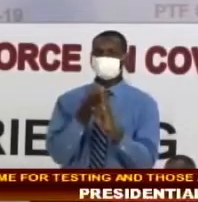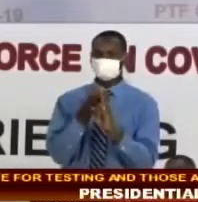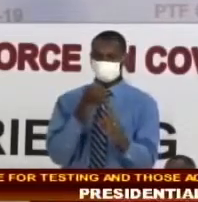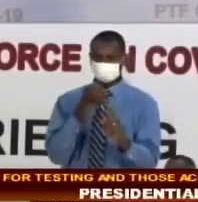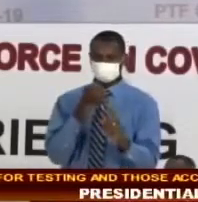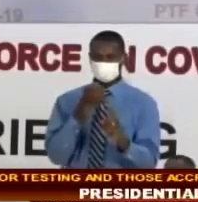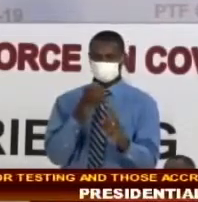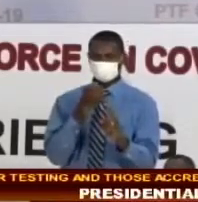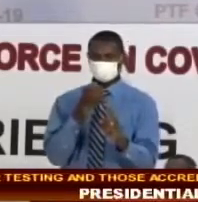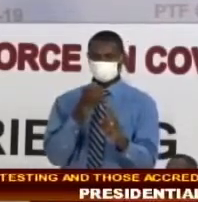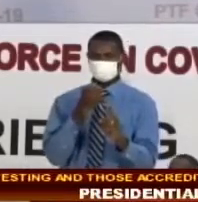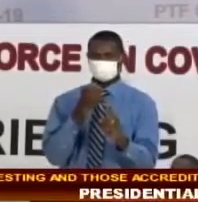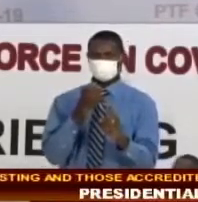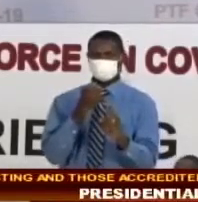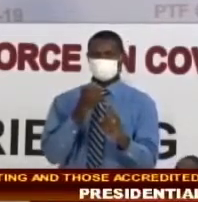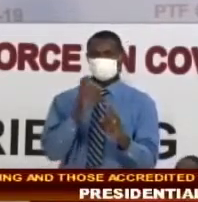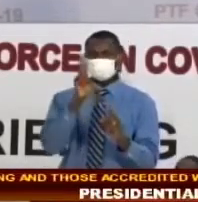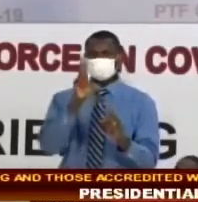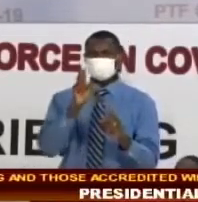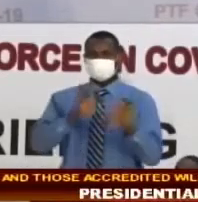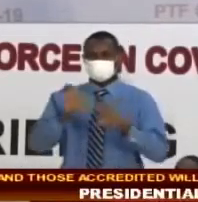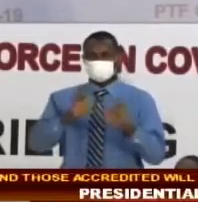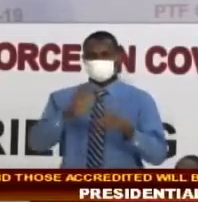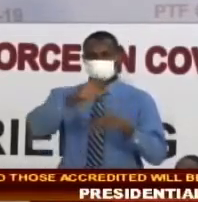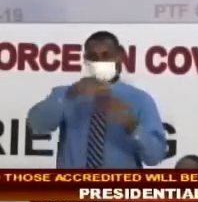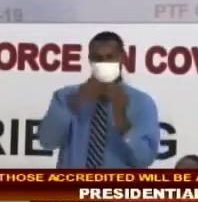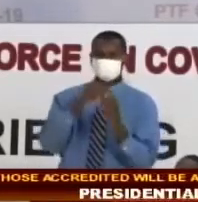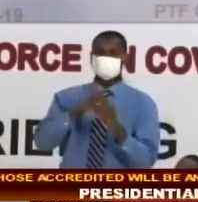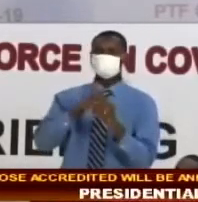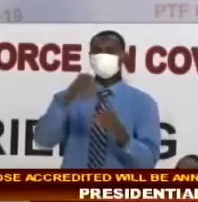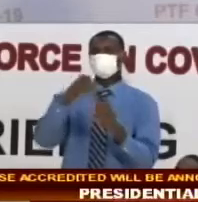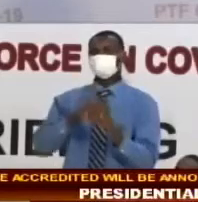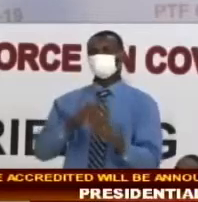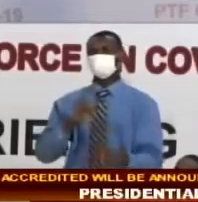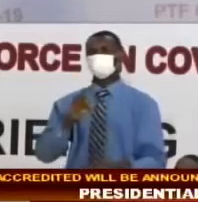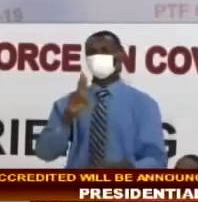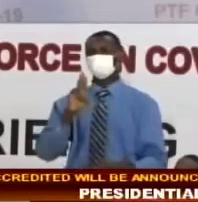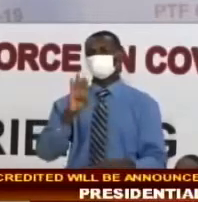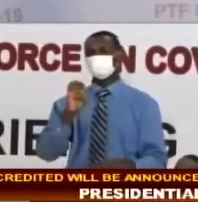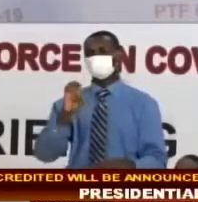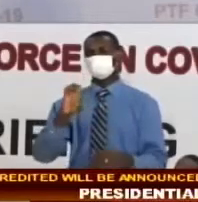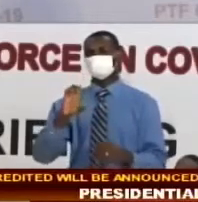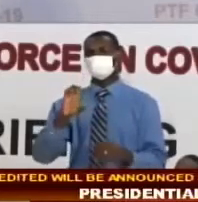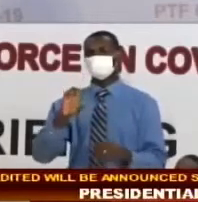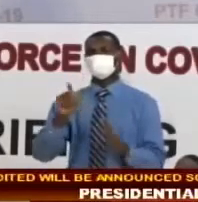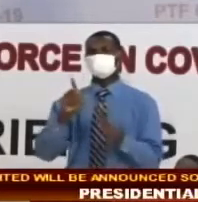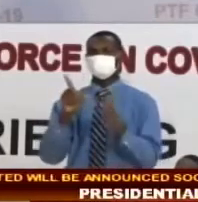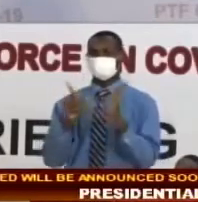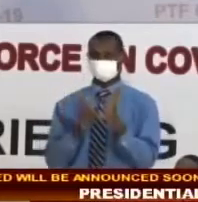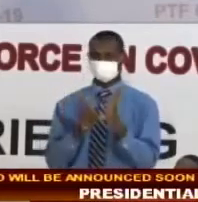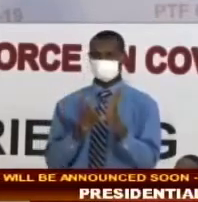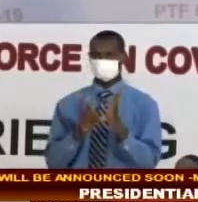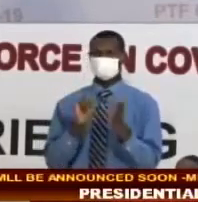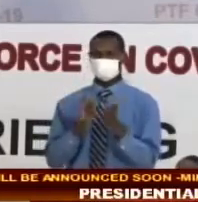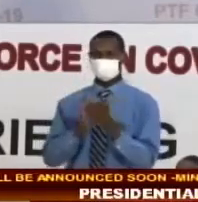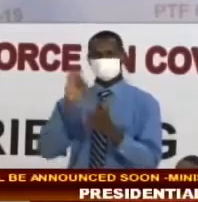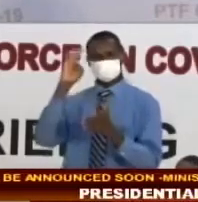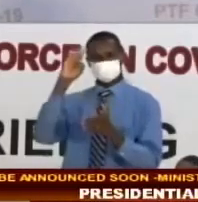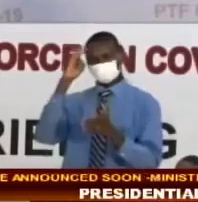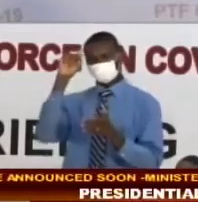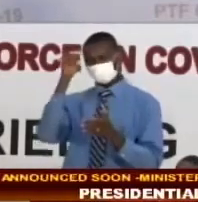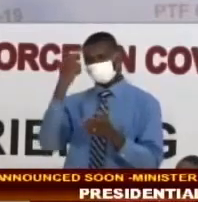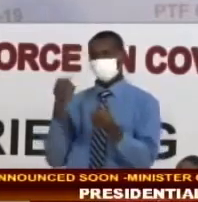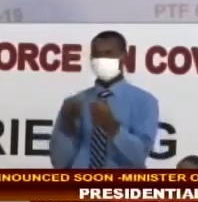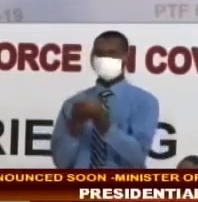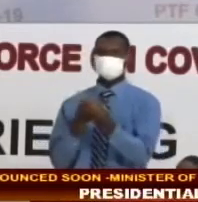of 2004. And by that, it is a resource from the federal government. And with that, we can ask to collaborate, and